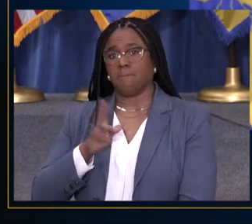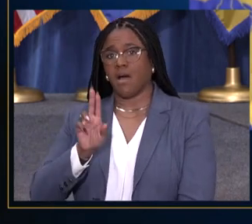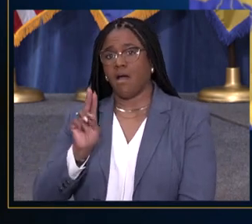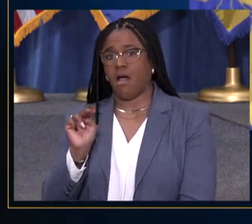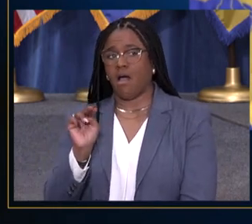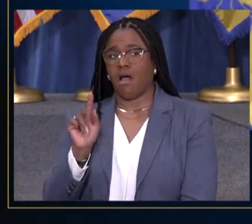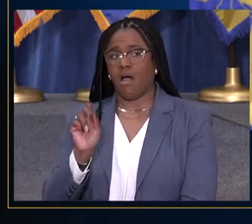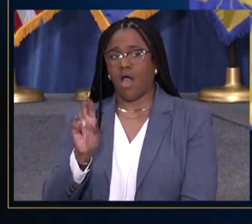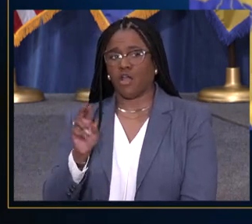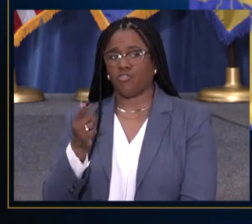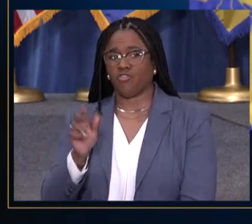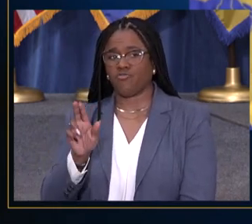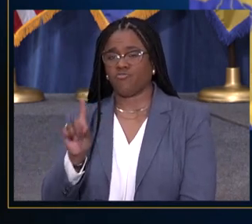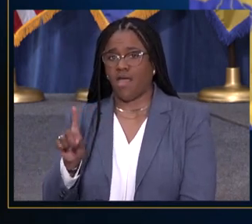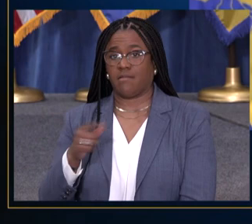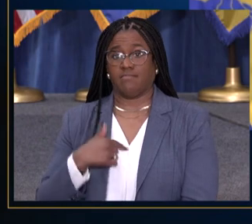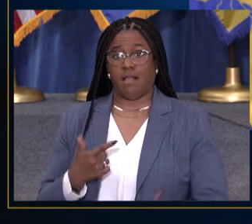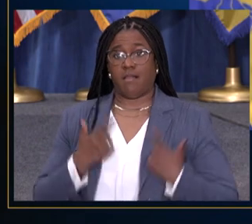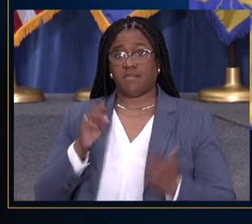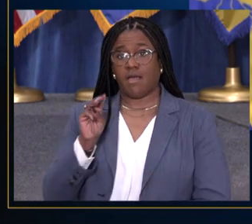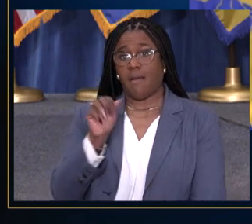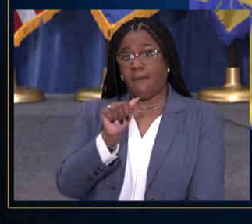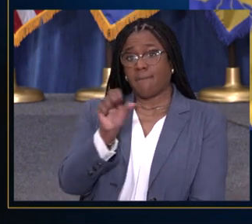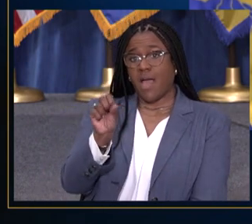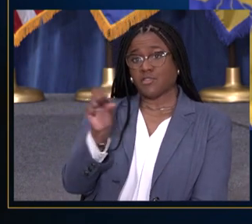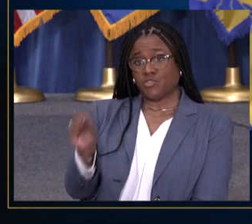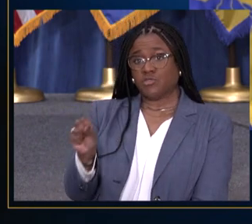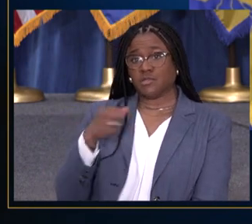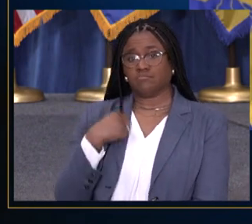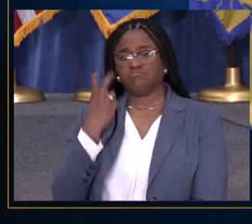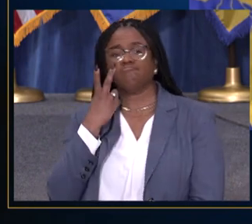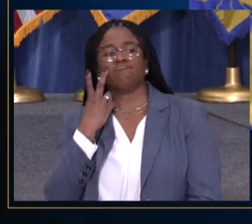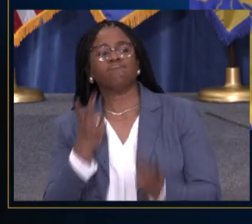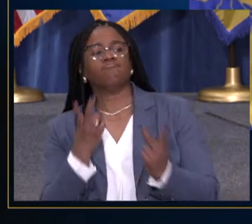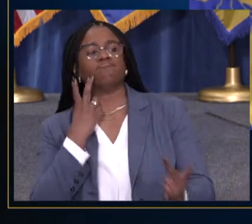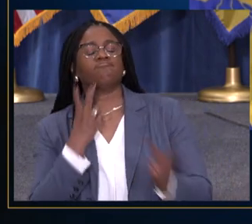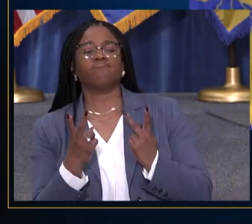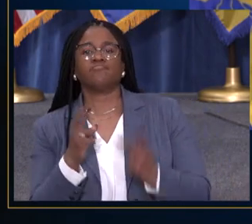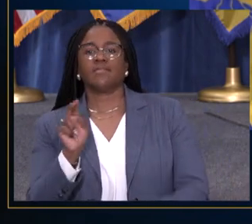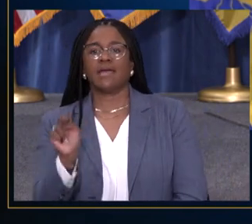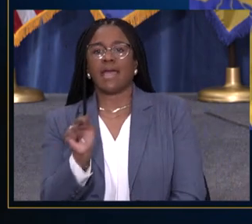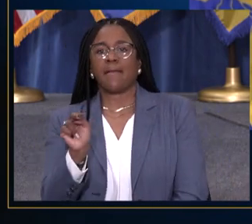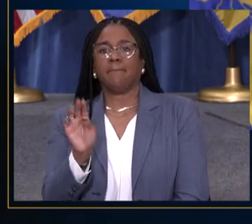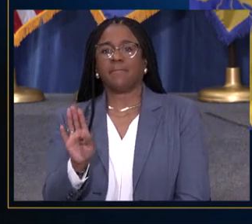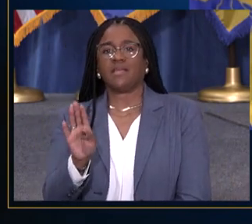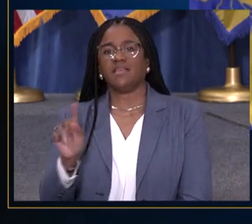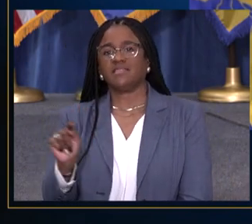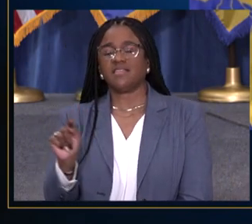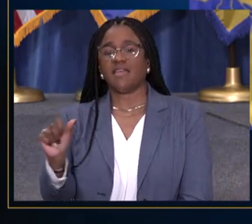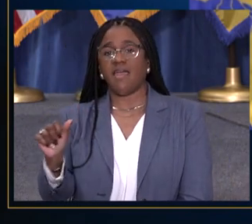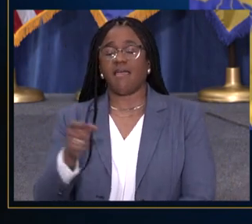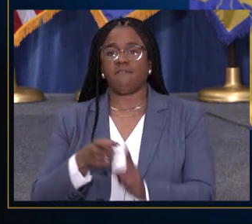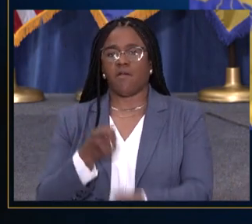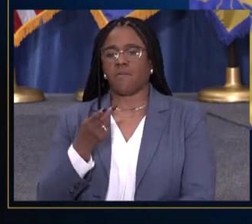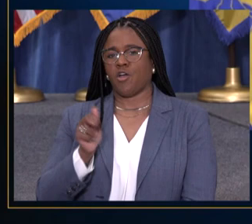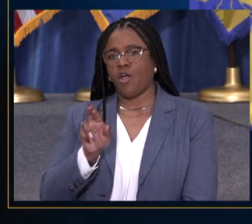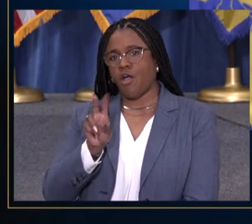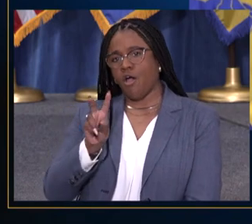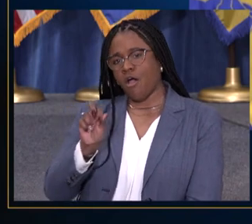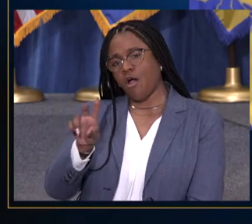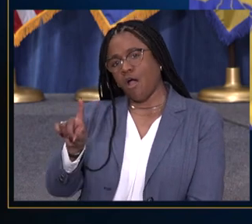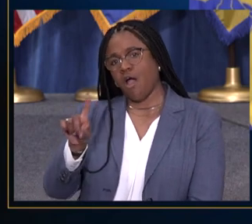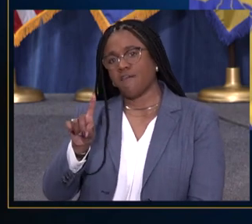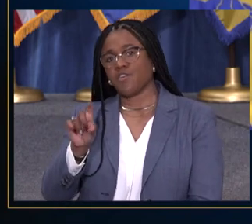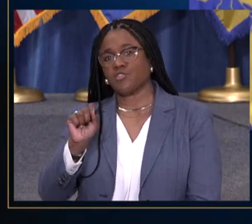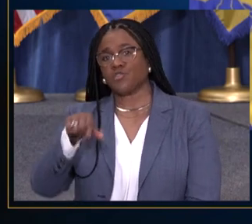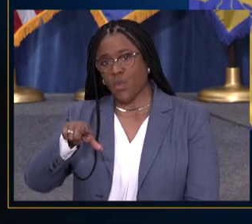Boston, Massachusetts, I saw this for myself as I journeyed on the MBTA number one bus from Harvard Square all the way down